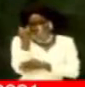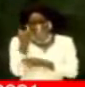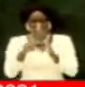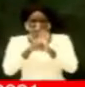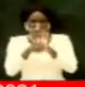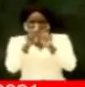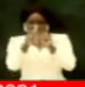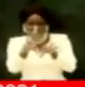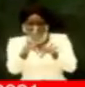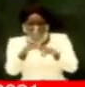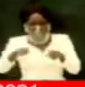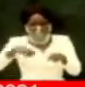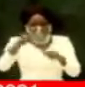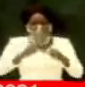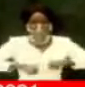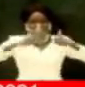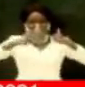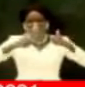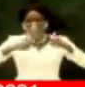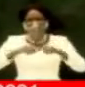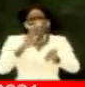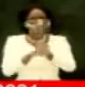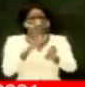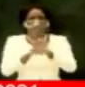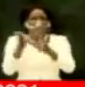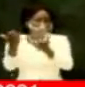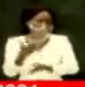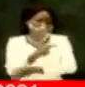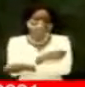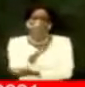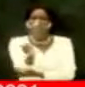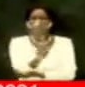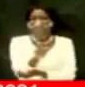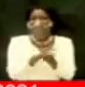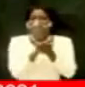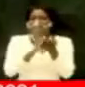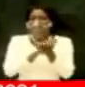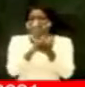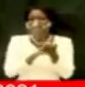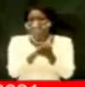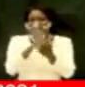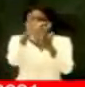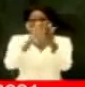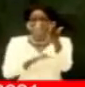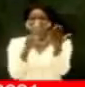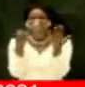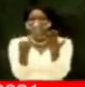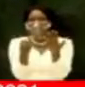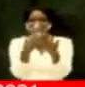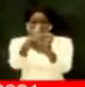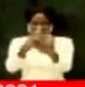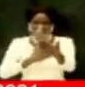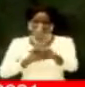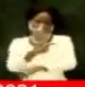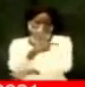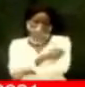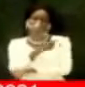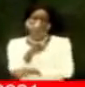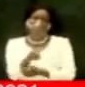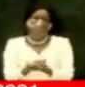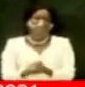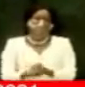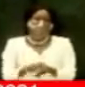vaccine. If you had COVID, you have recovered, you have to wait for at least 6 months before you get the vaccine.